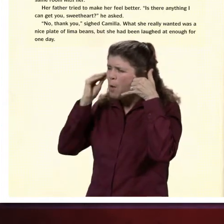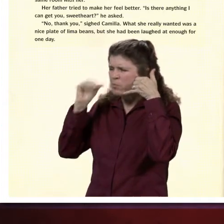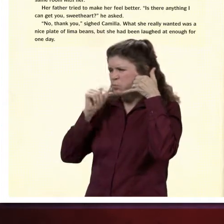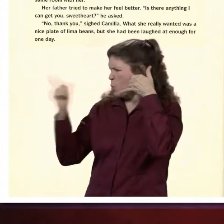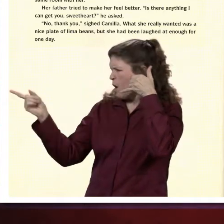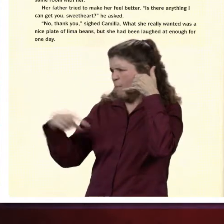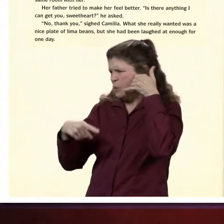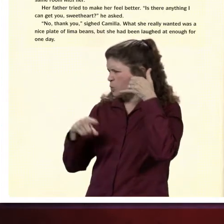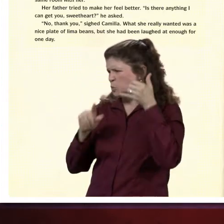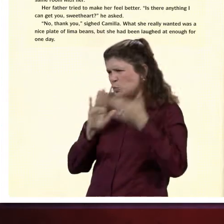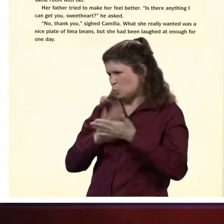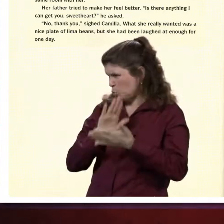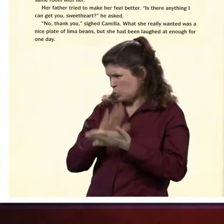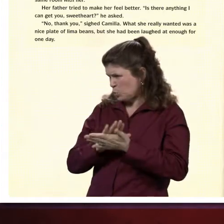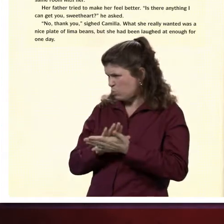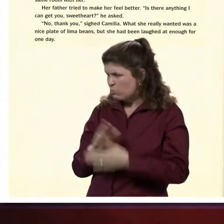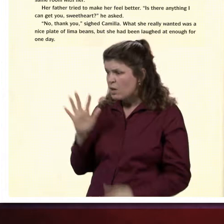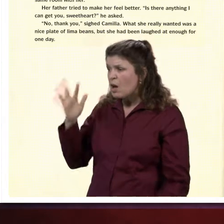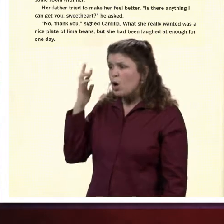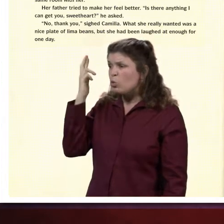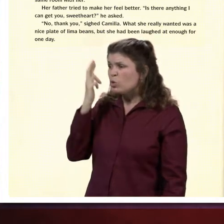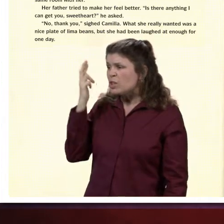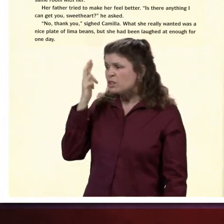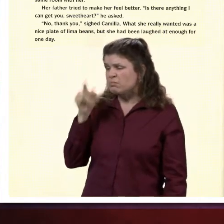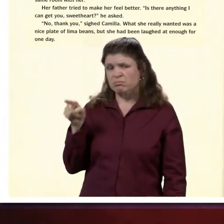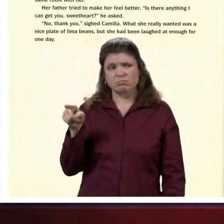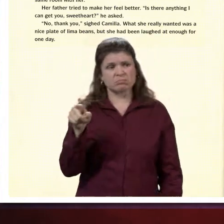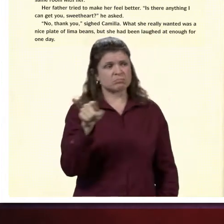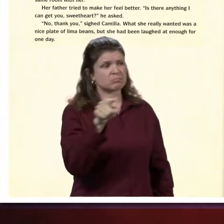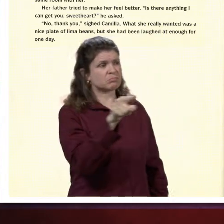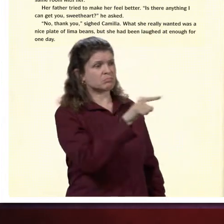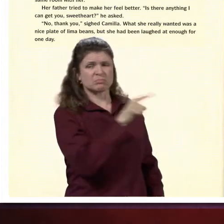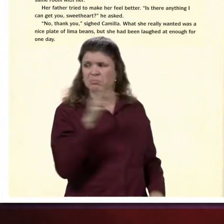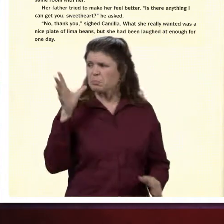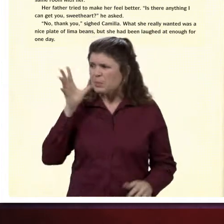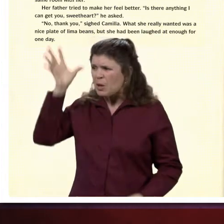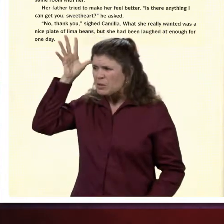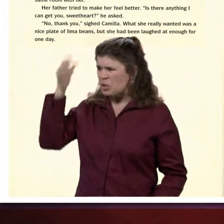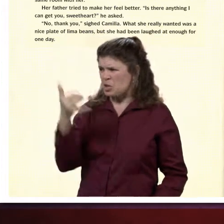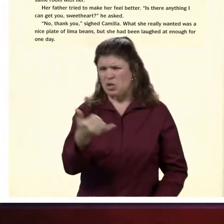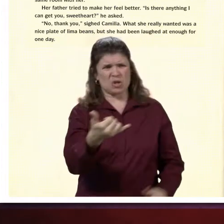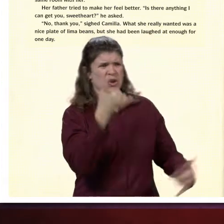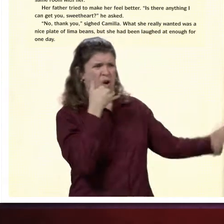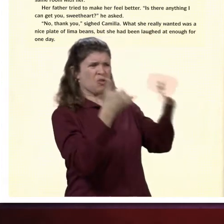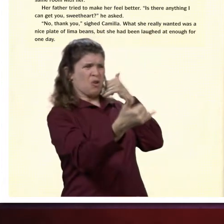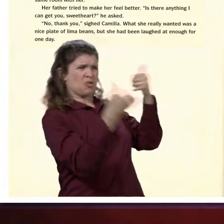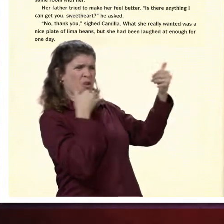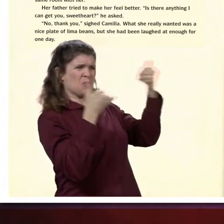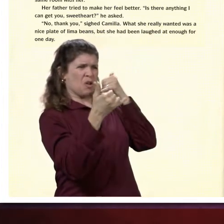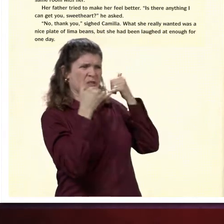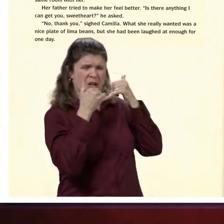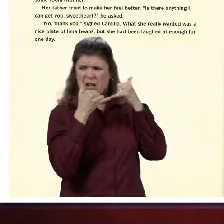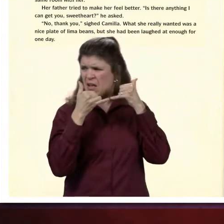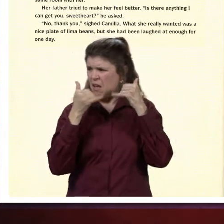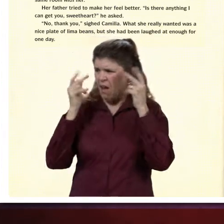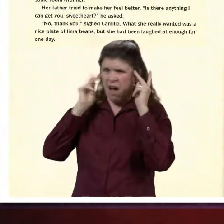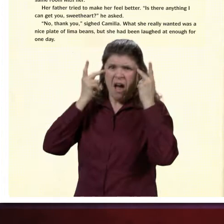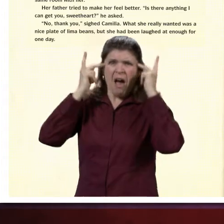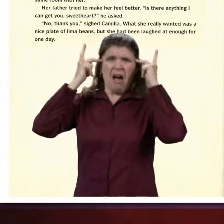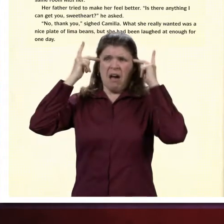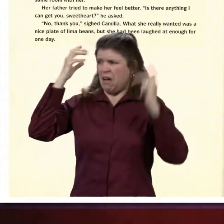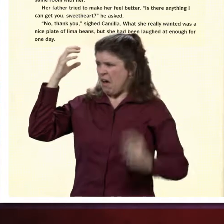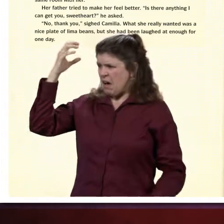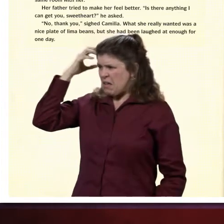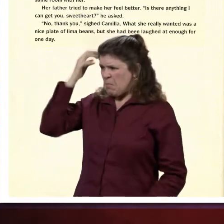That night, Mr. Harms, the school principal, called. "I'm sorry, Mrs. Cream," he said.